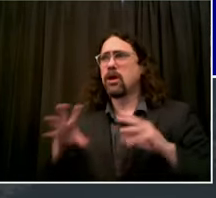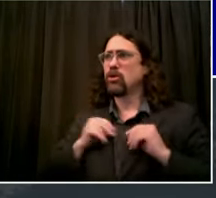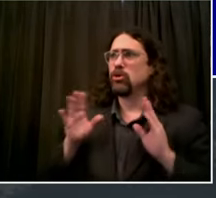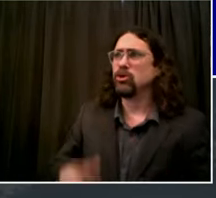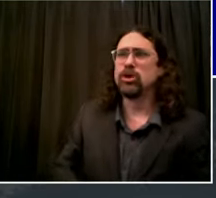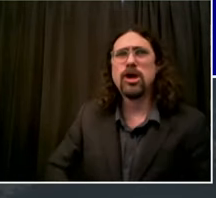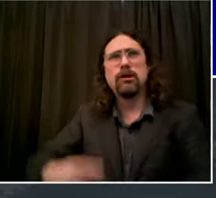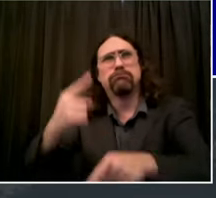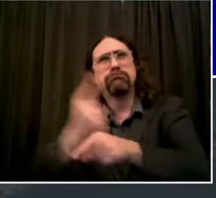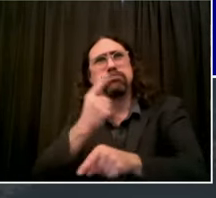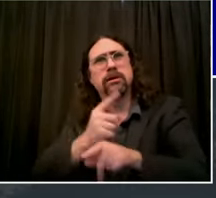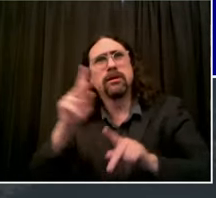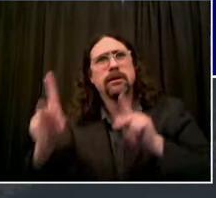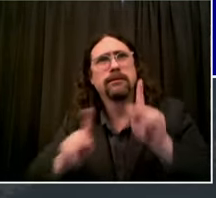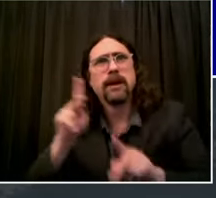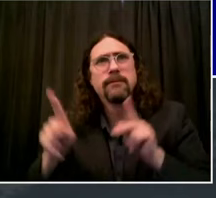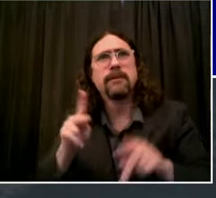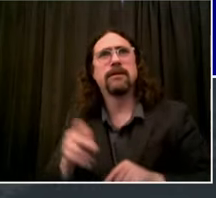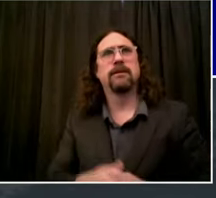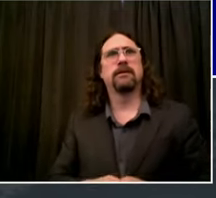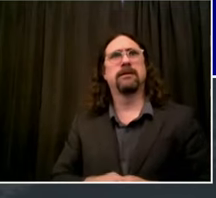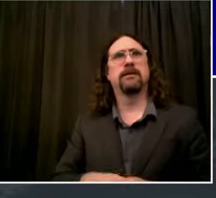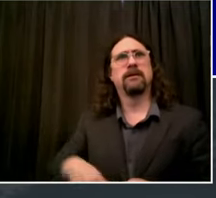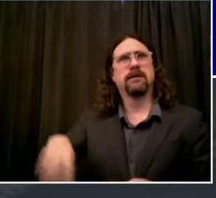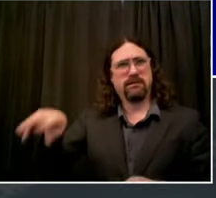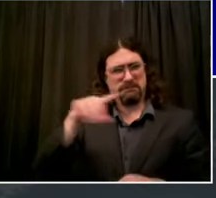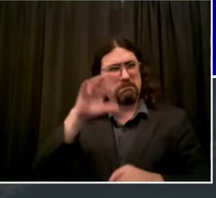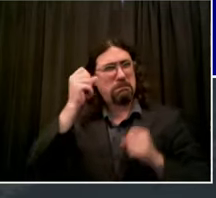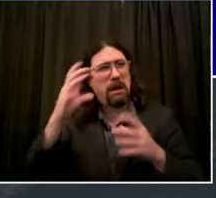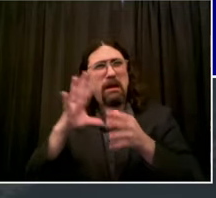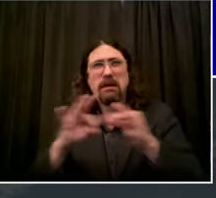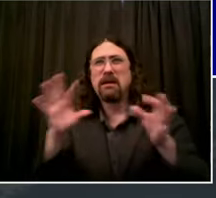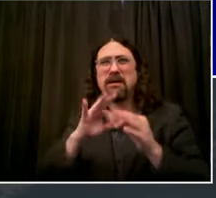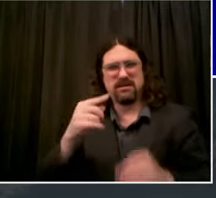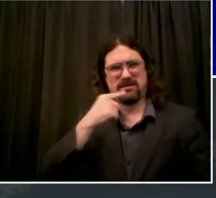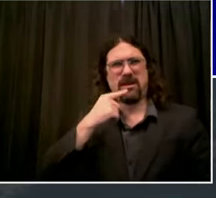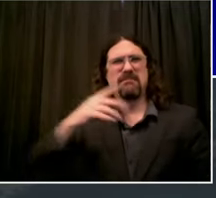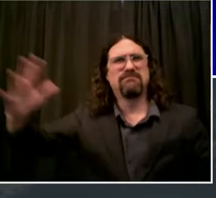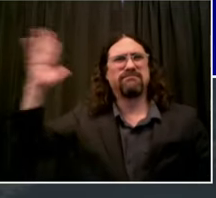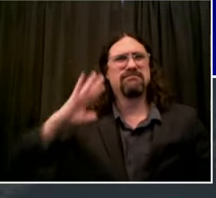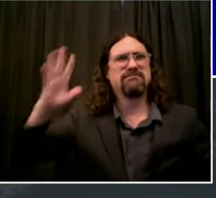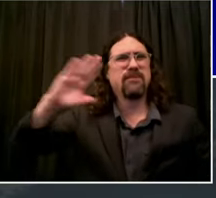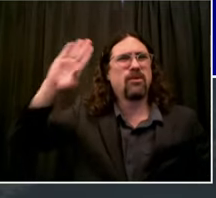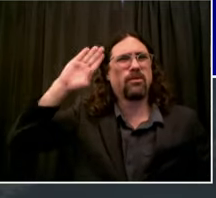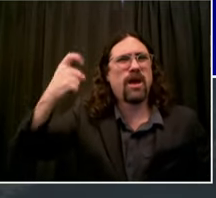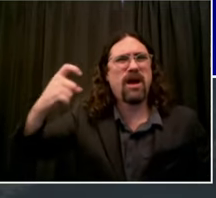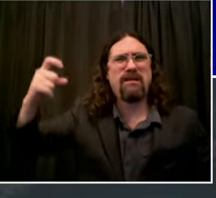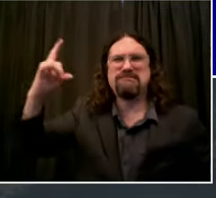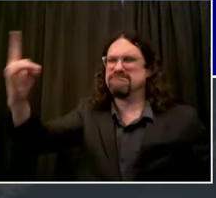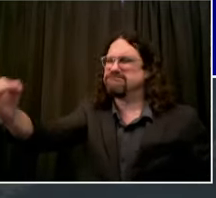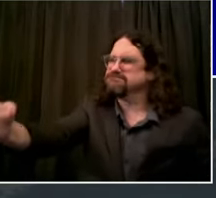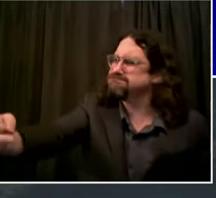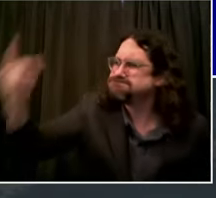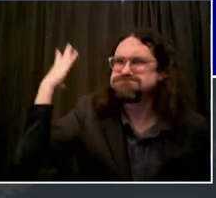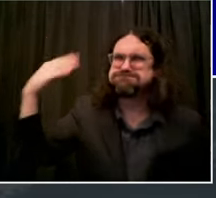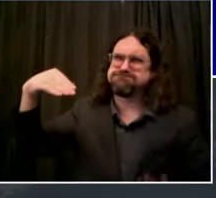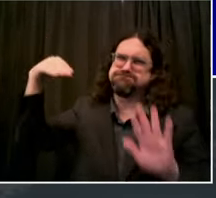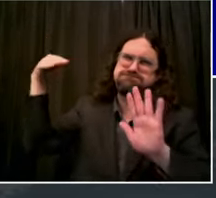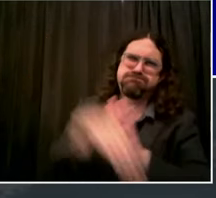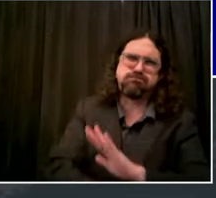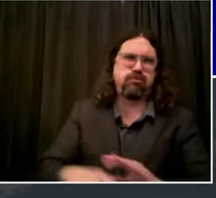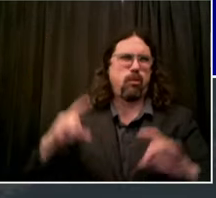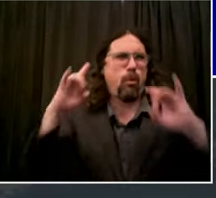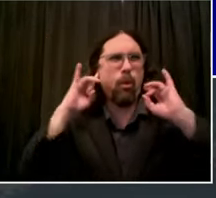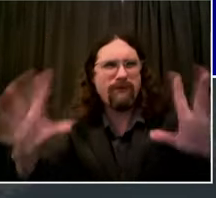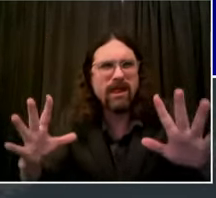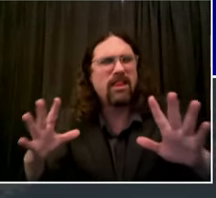their ground, and they brought the Bronx back, and they will do it again. So this is a setback, but it's not anything that will